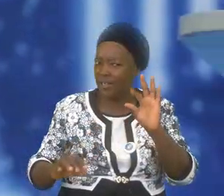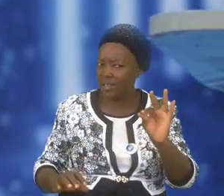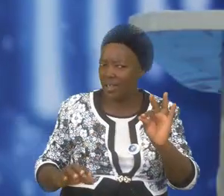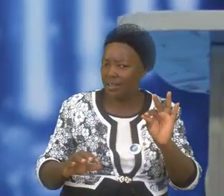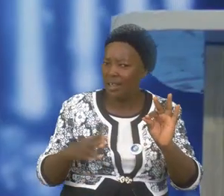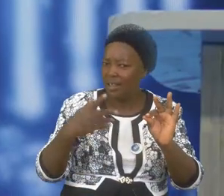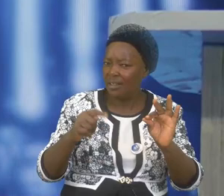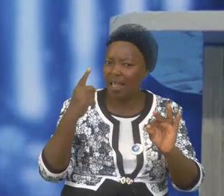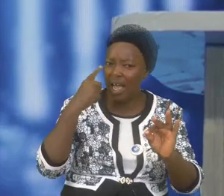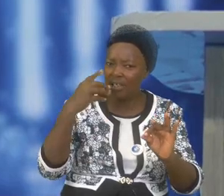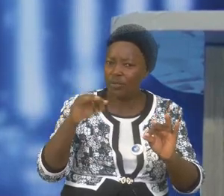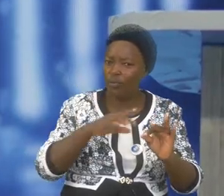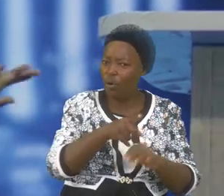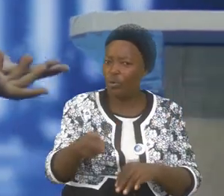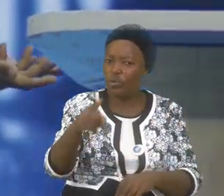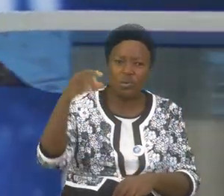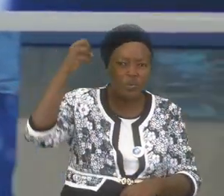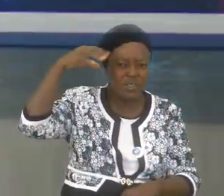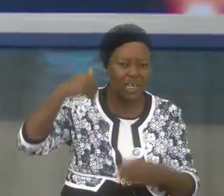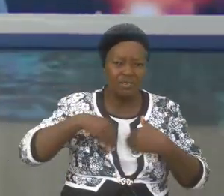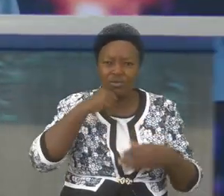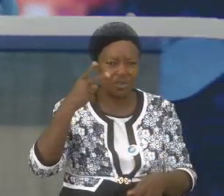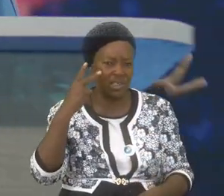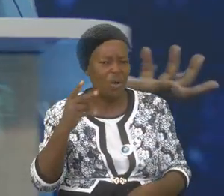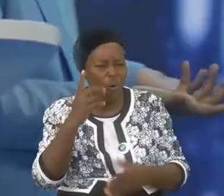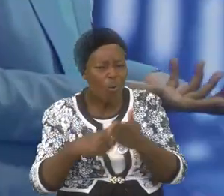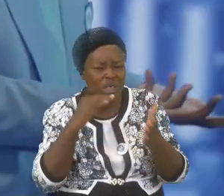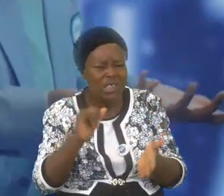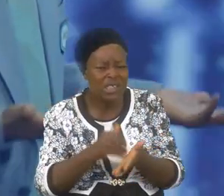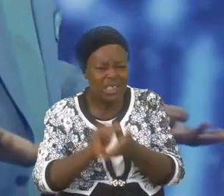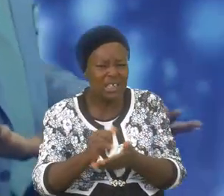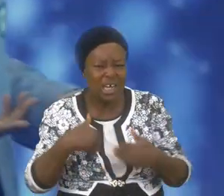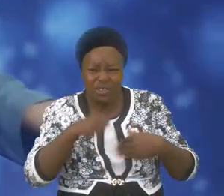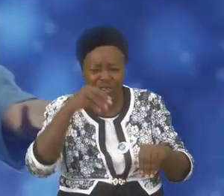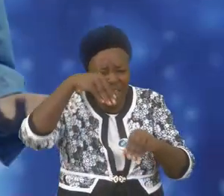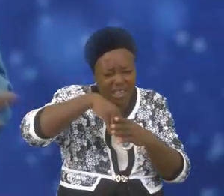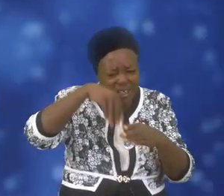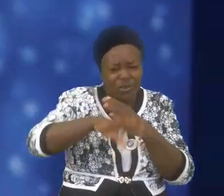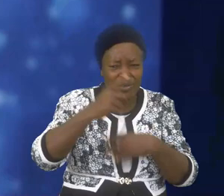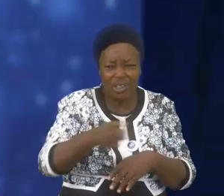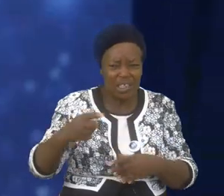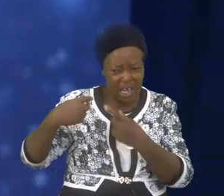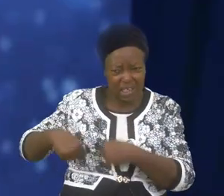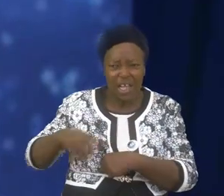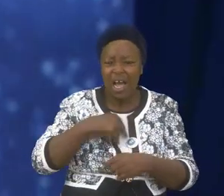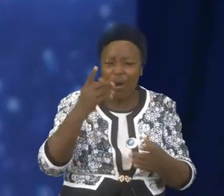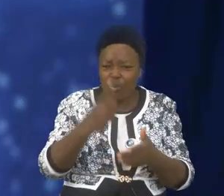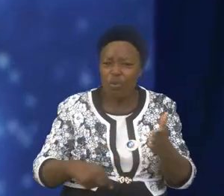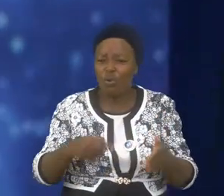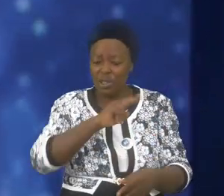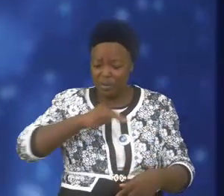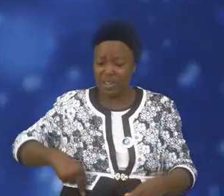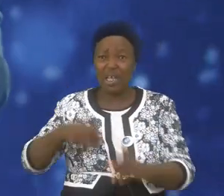not entered into their heart, and what Nebuchadnezzar himself, what he had forgotten.